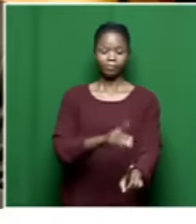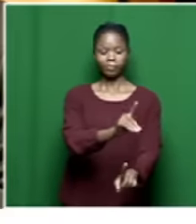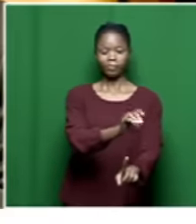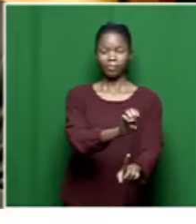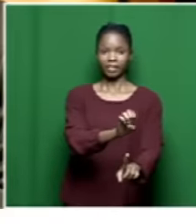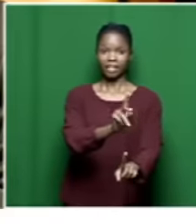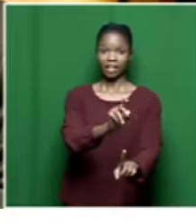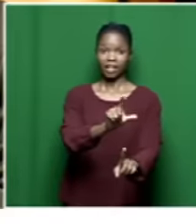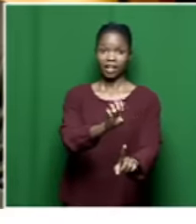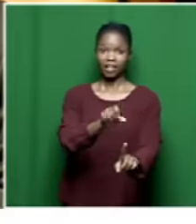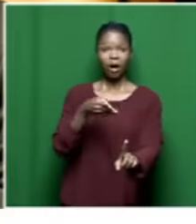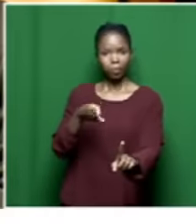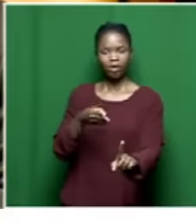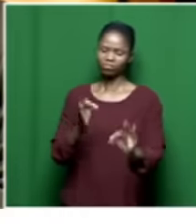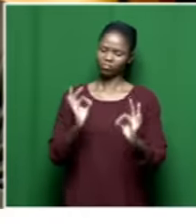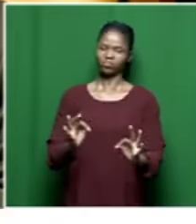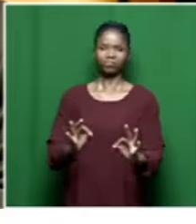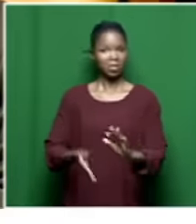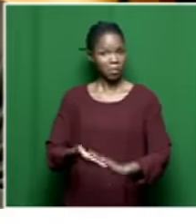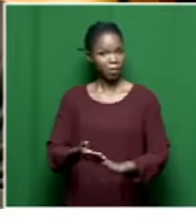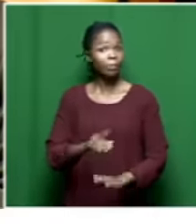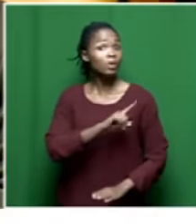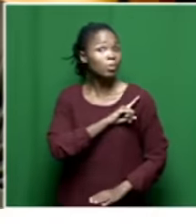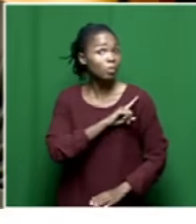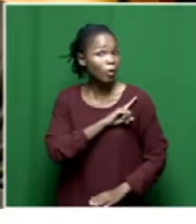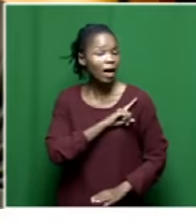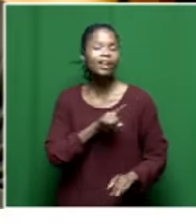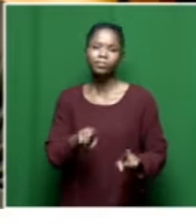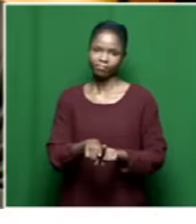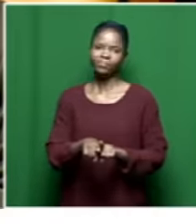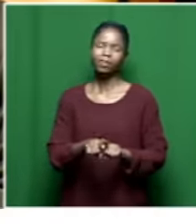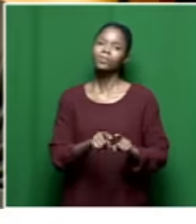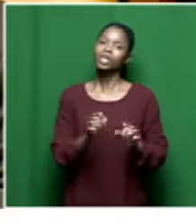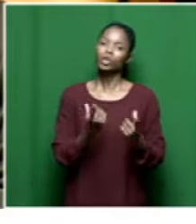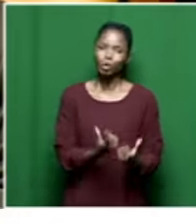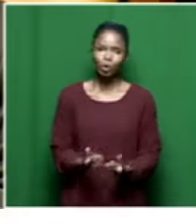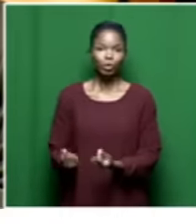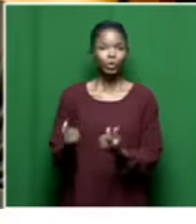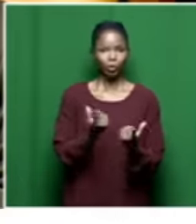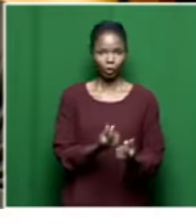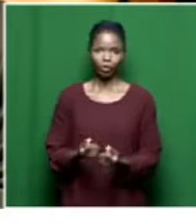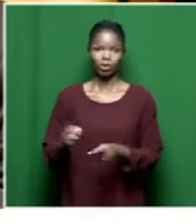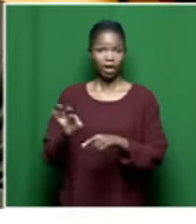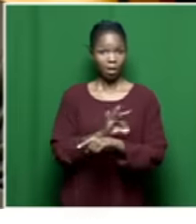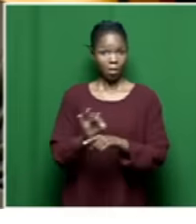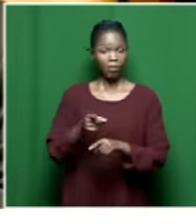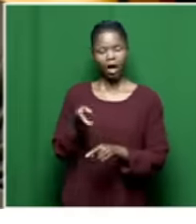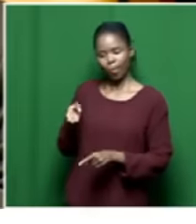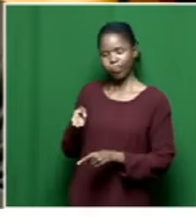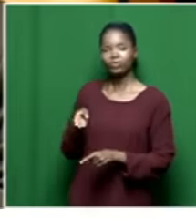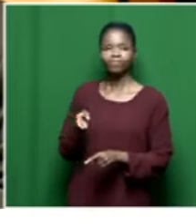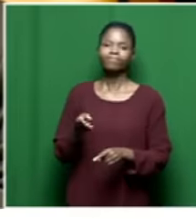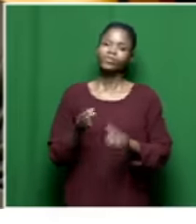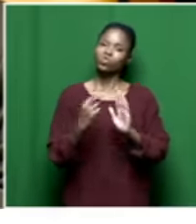House is proper because we have done it in terms of the rules.